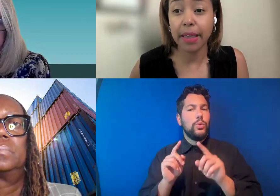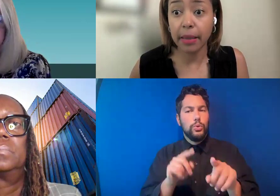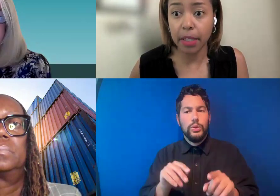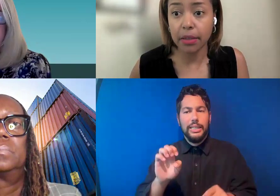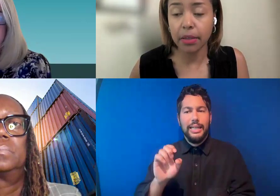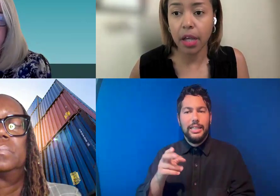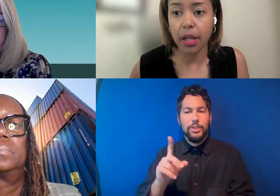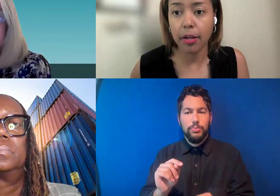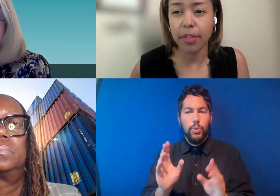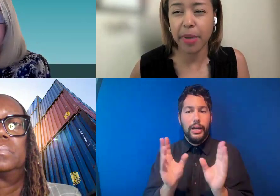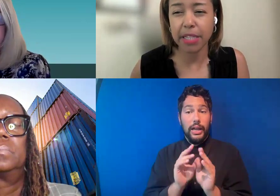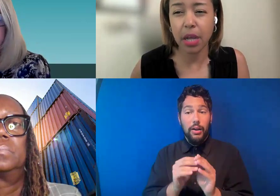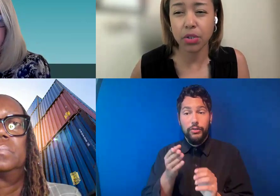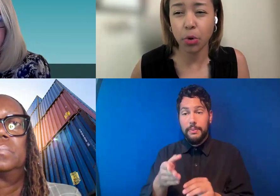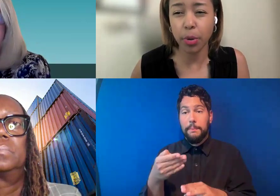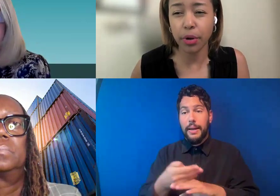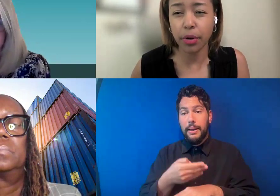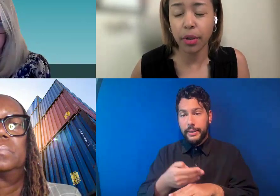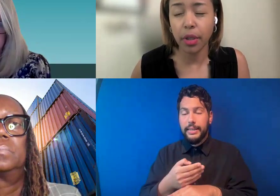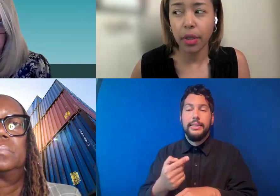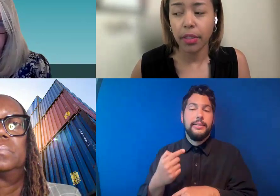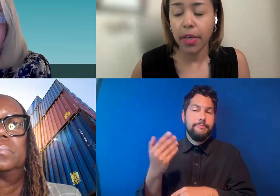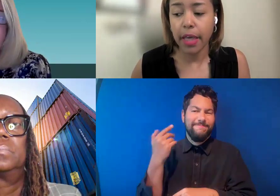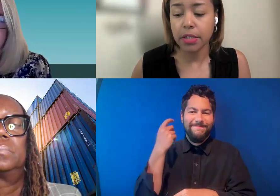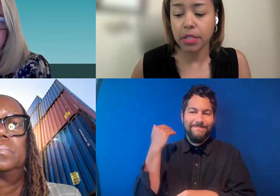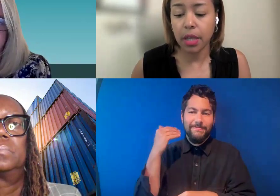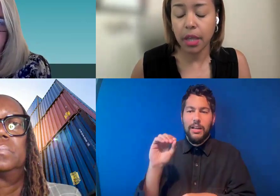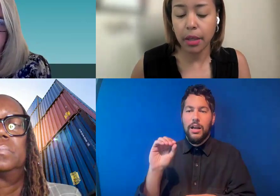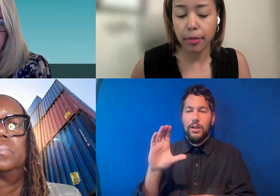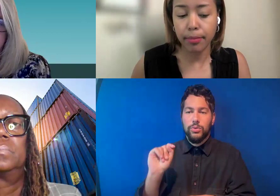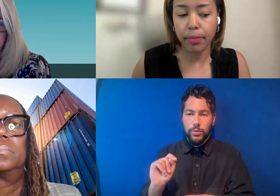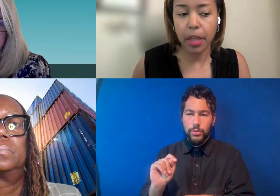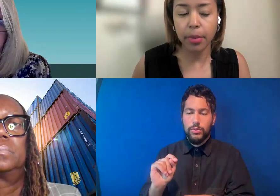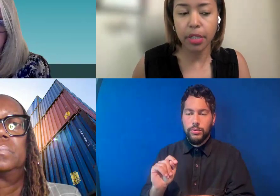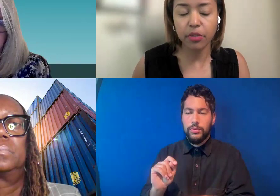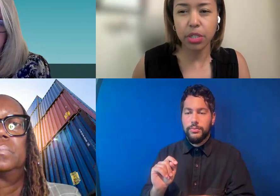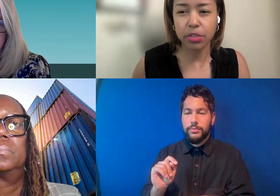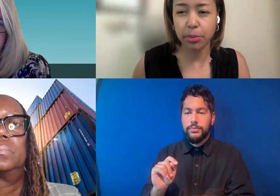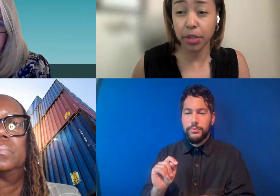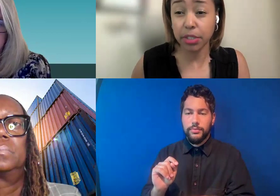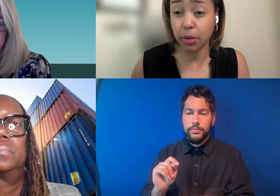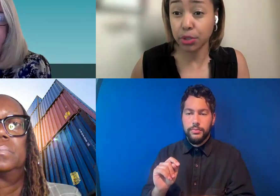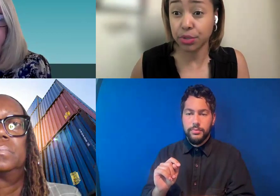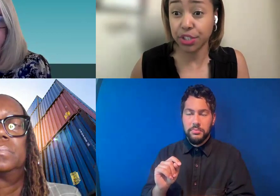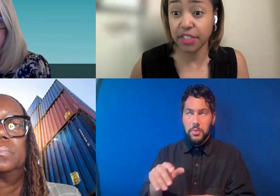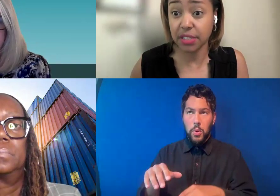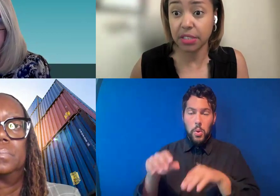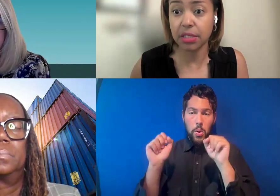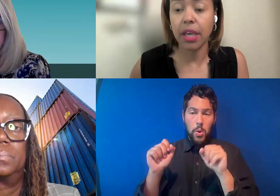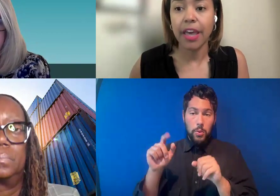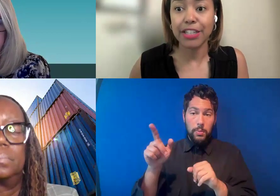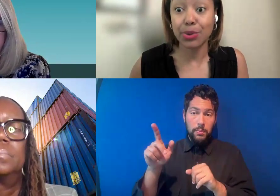exporting conference in Miami this past October that I believe was hosted by U.S.